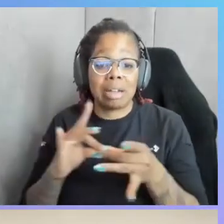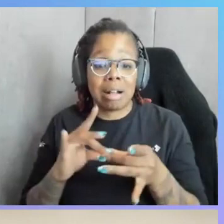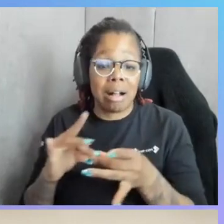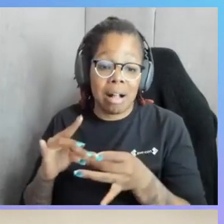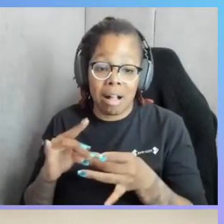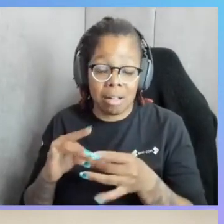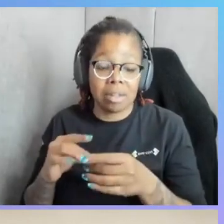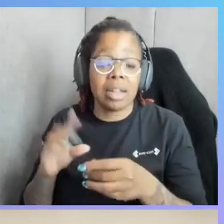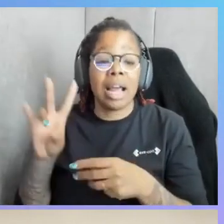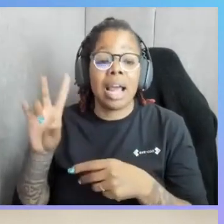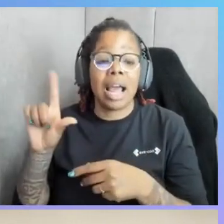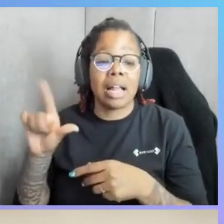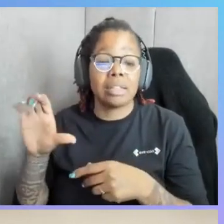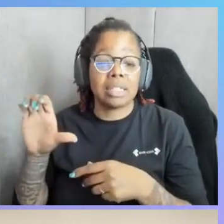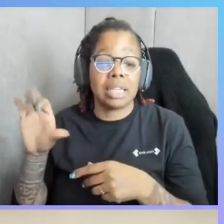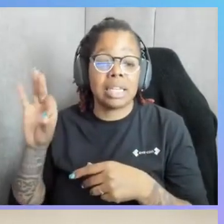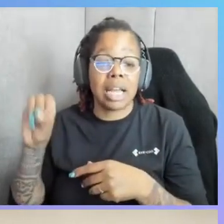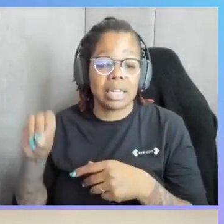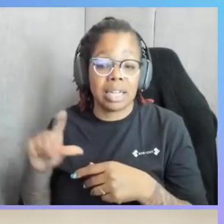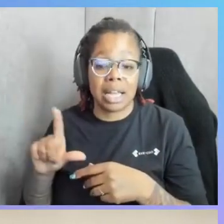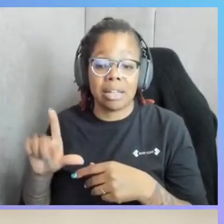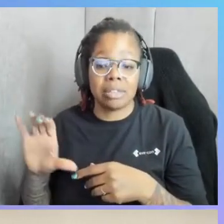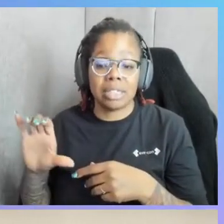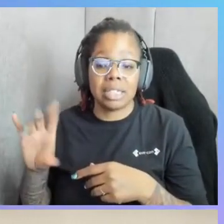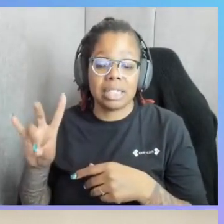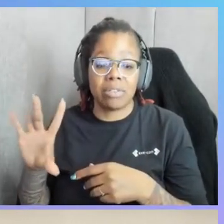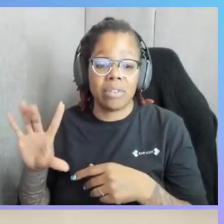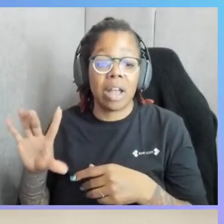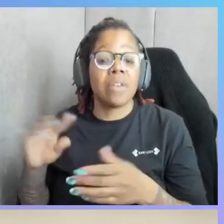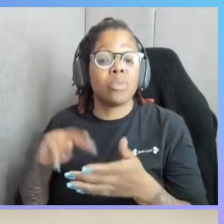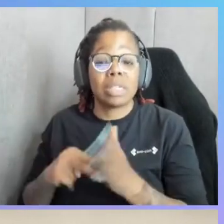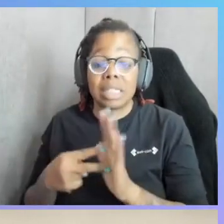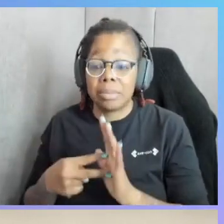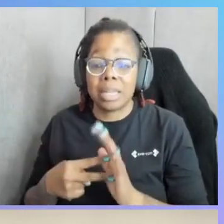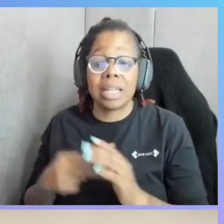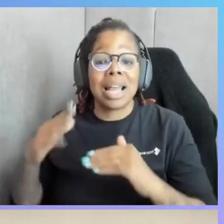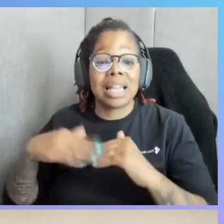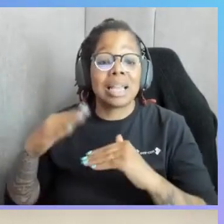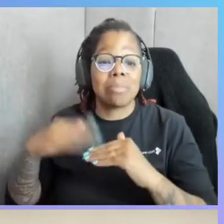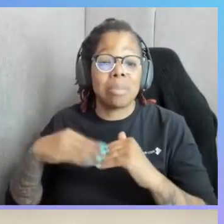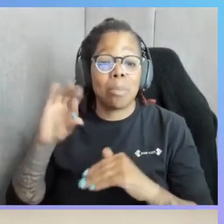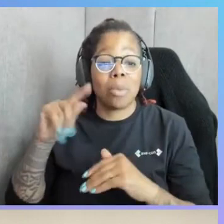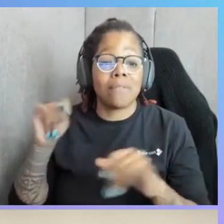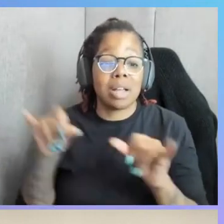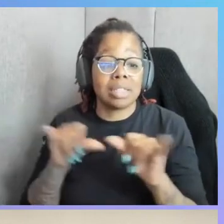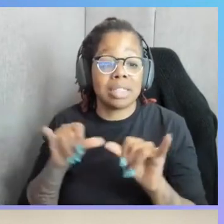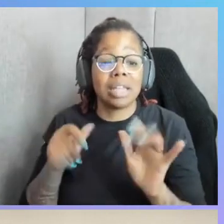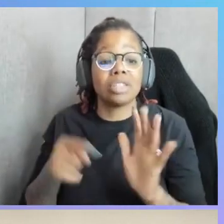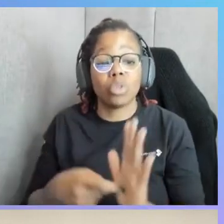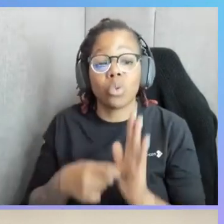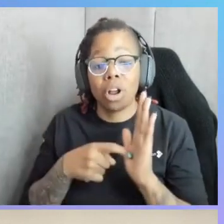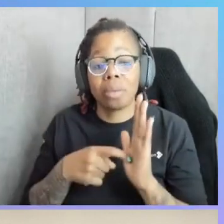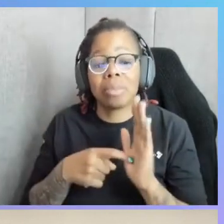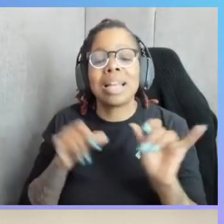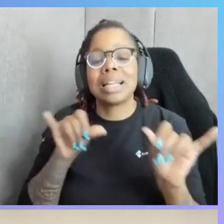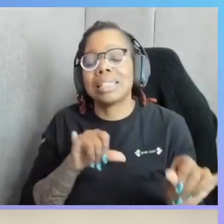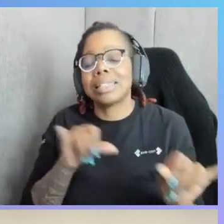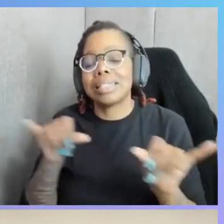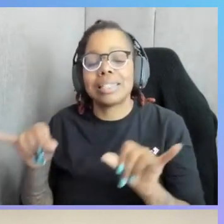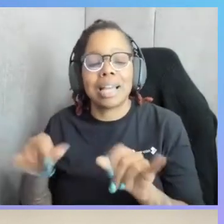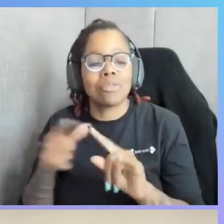values together. What I meant by that is that the minimum font size requirement is the same